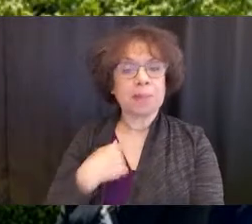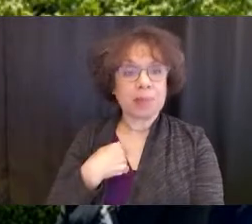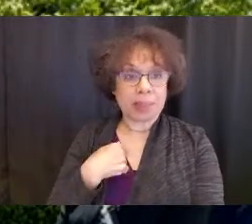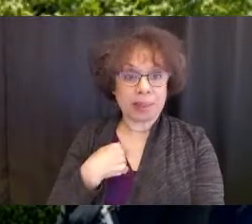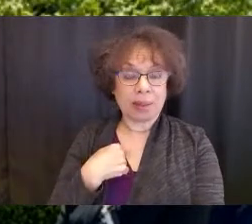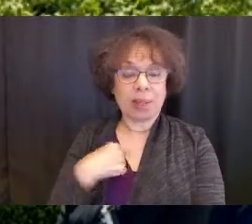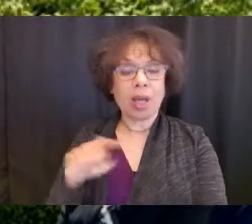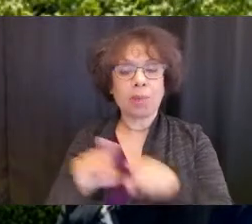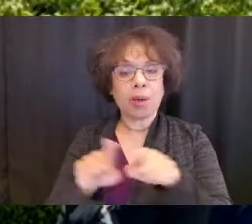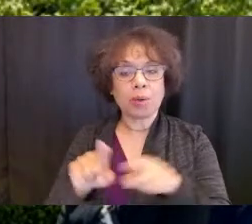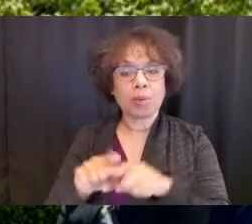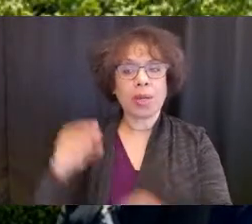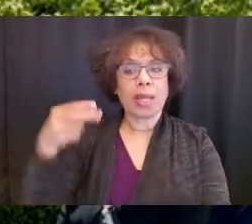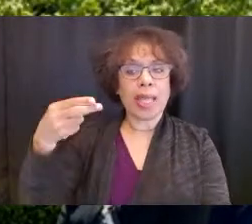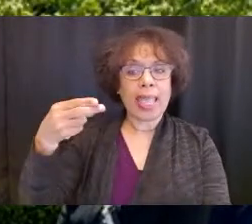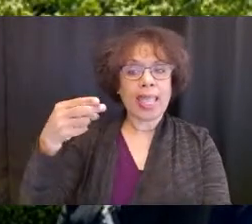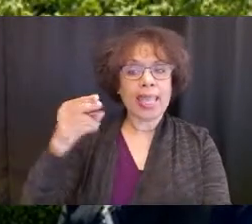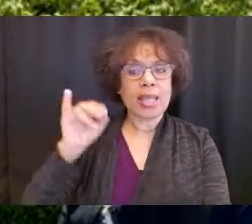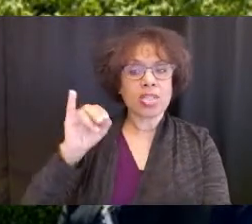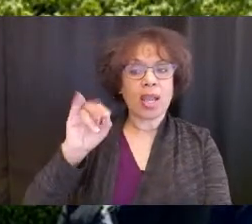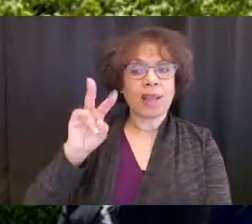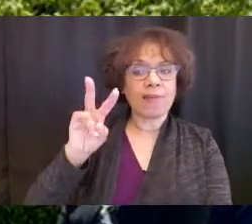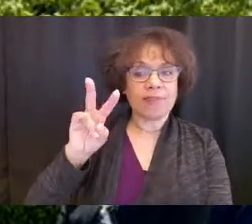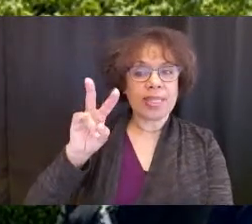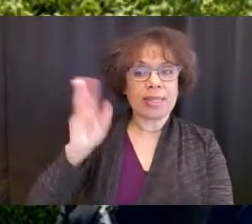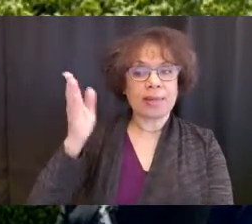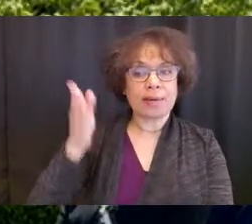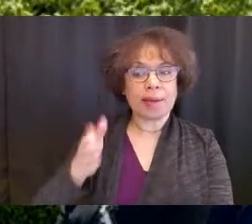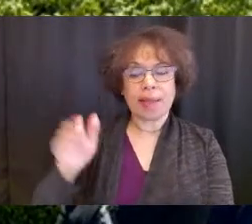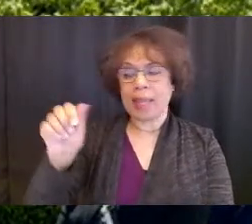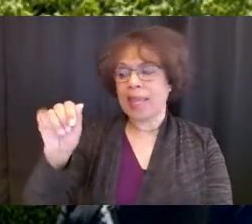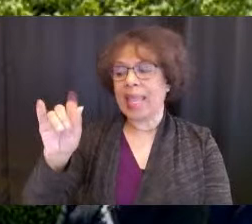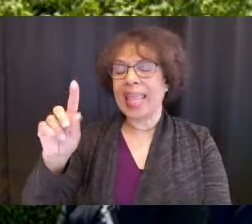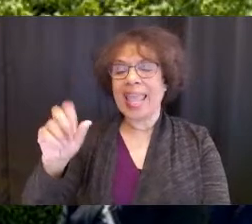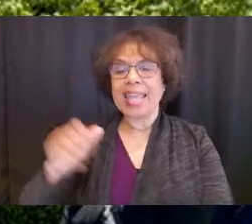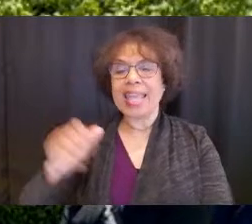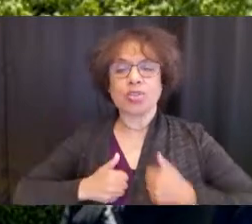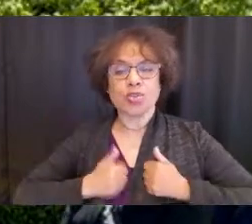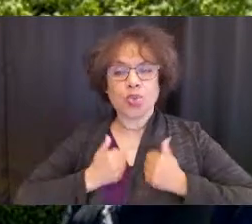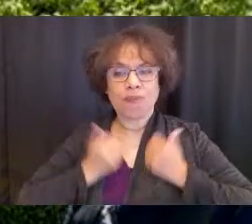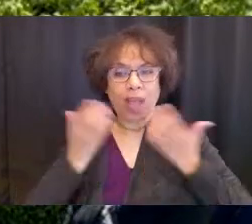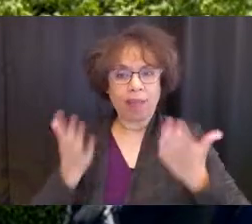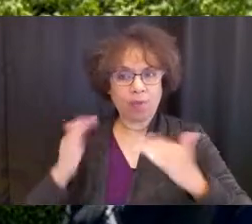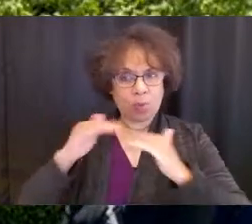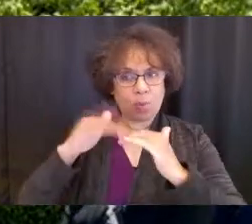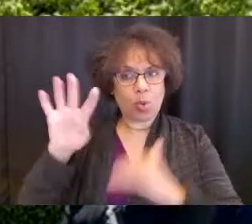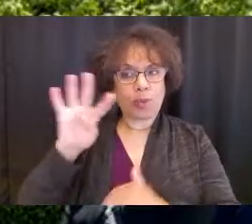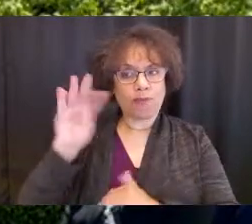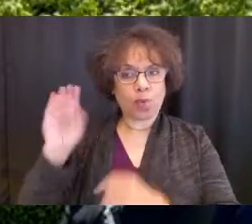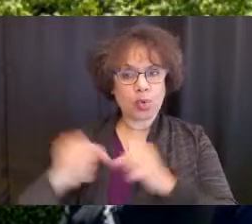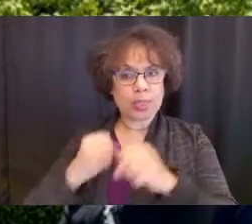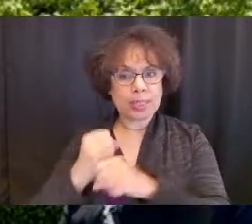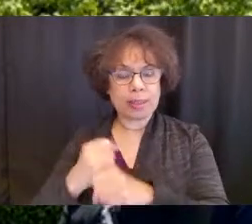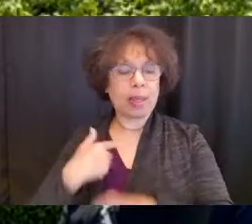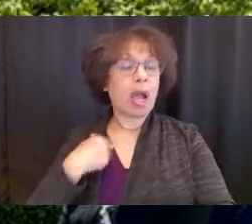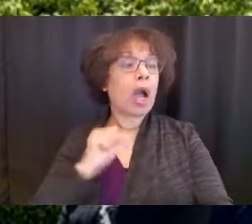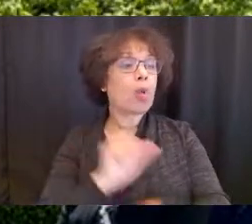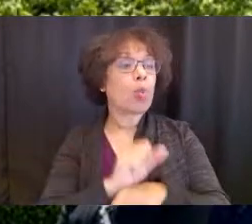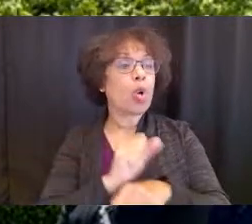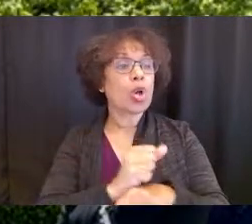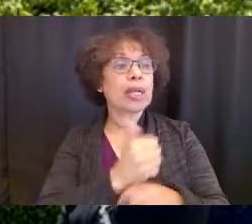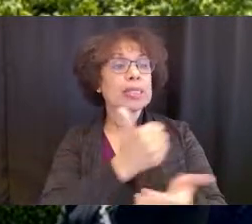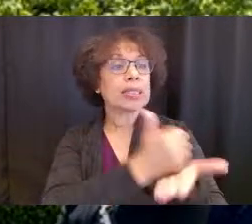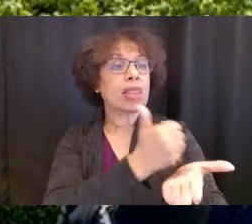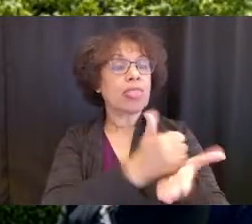long-term HIV/AIDS survivor, over 40 years. I worked as a therapist in Northern California, mostly